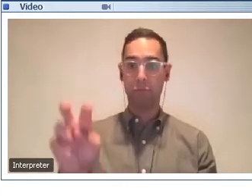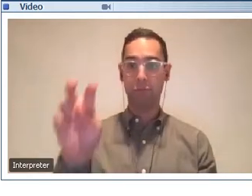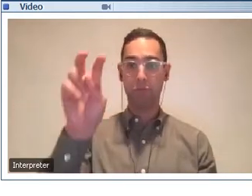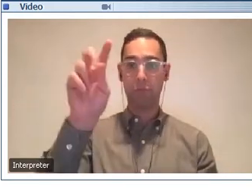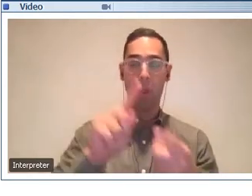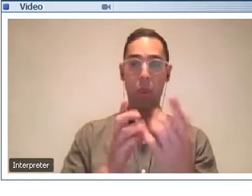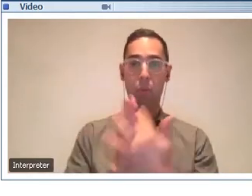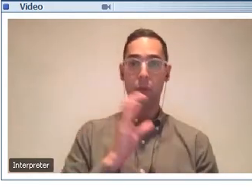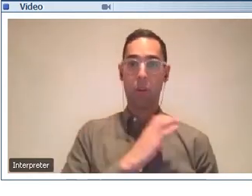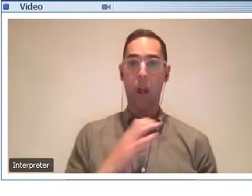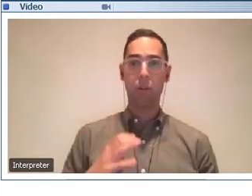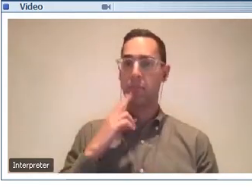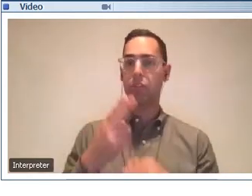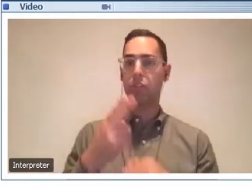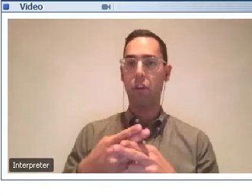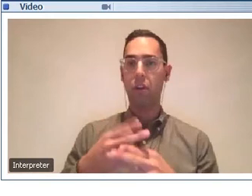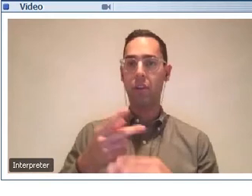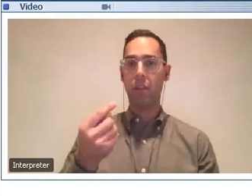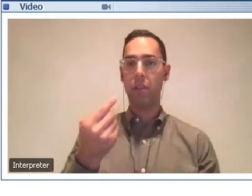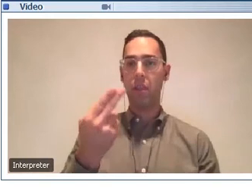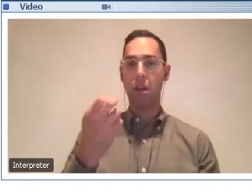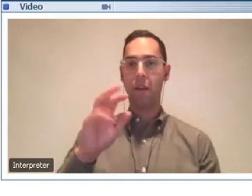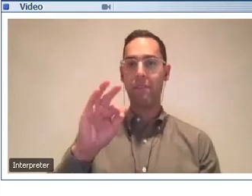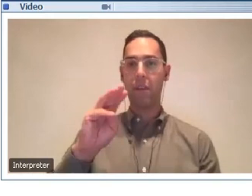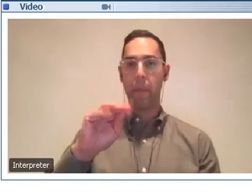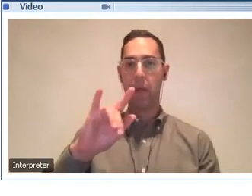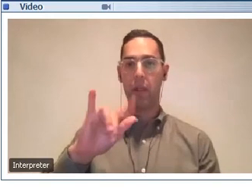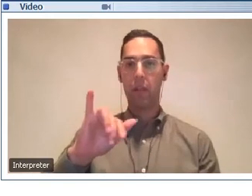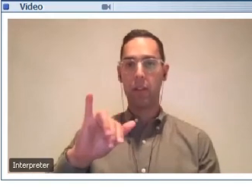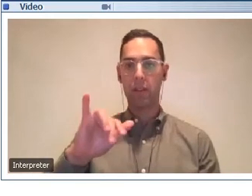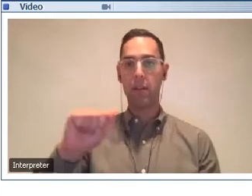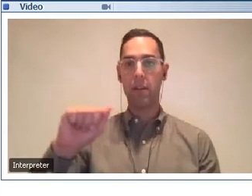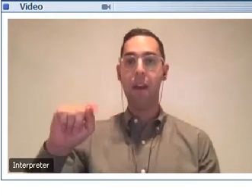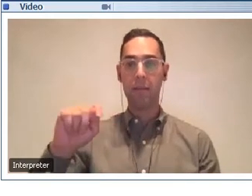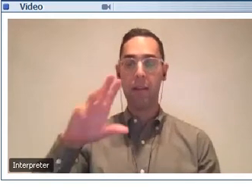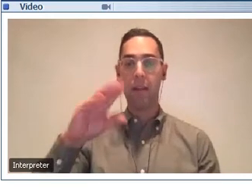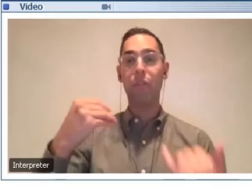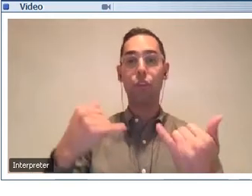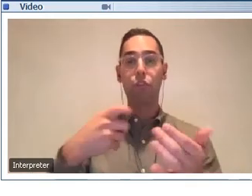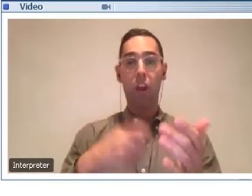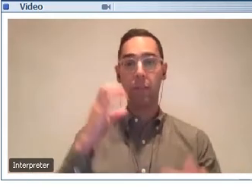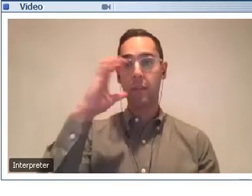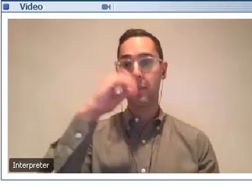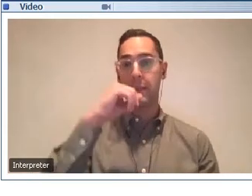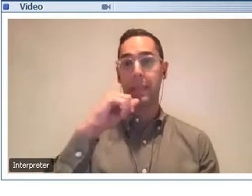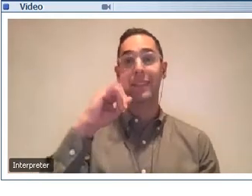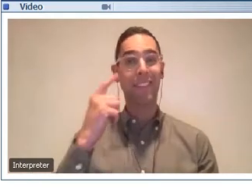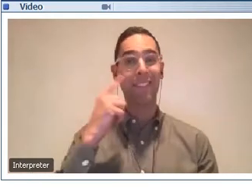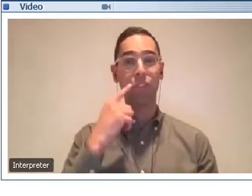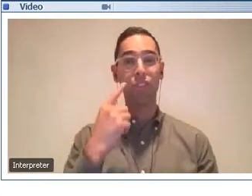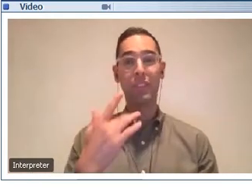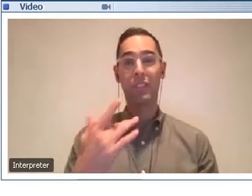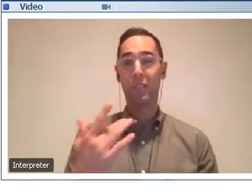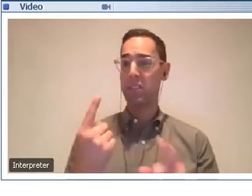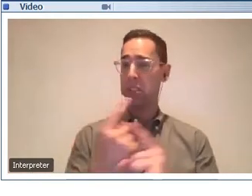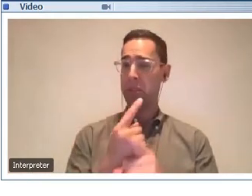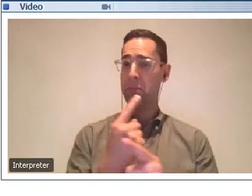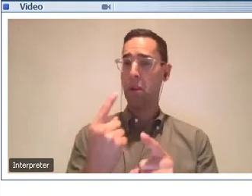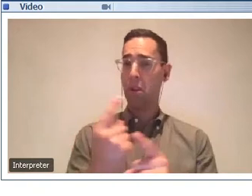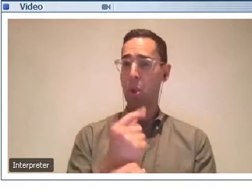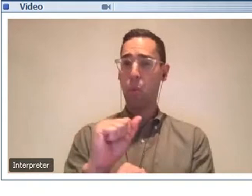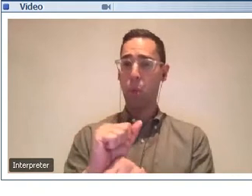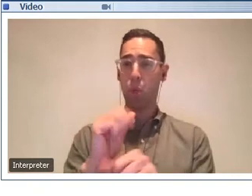the Family Act. And the current cost estimates for that bill is that for a typical worker, the worker and their